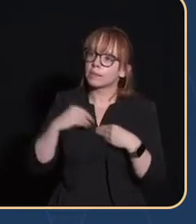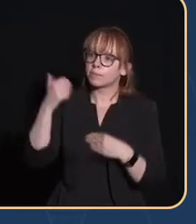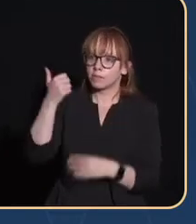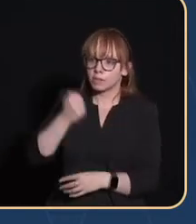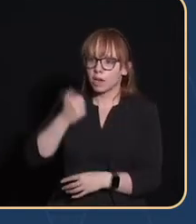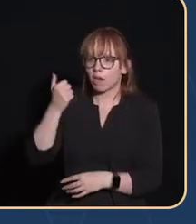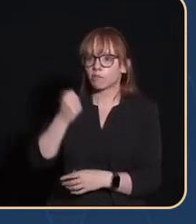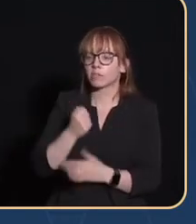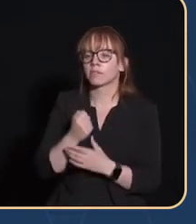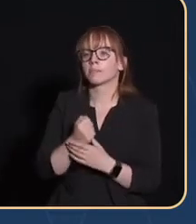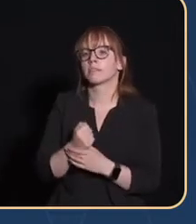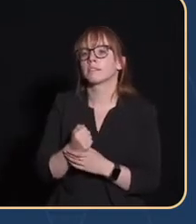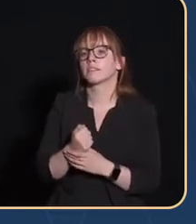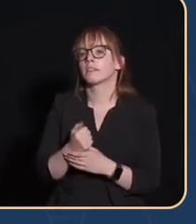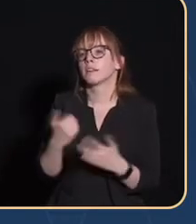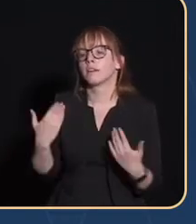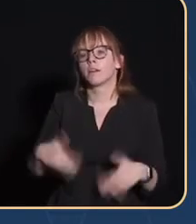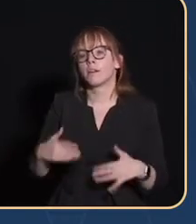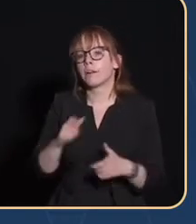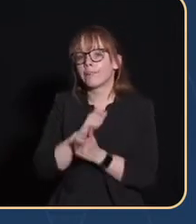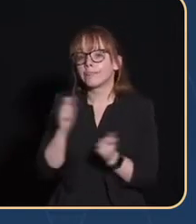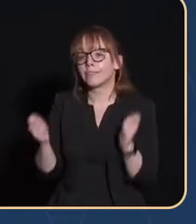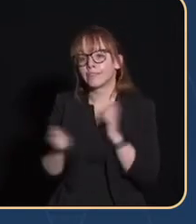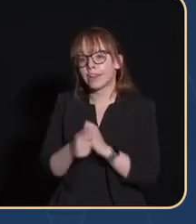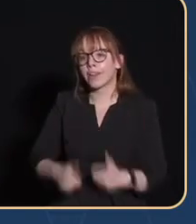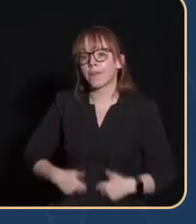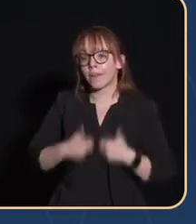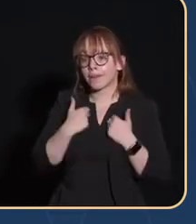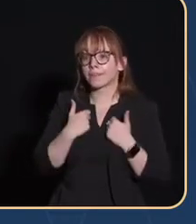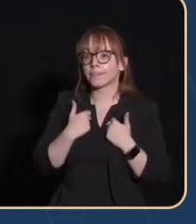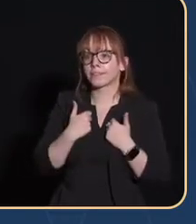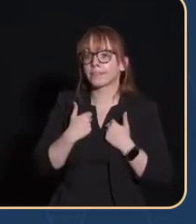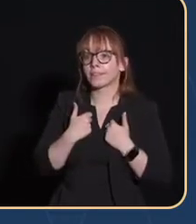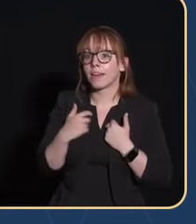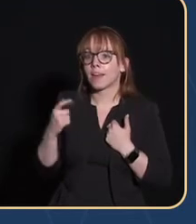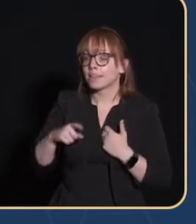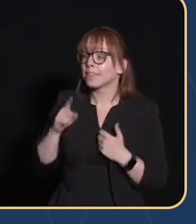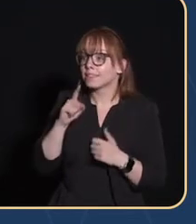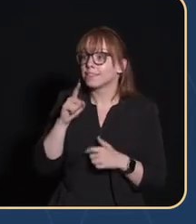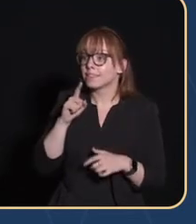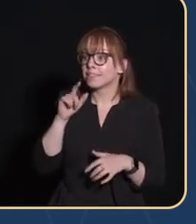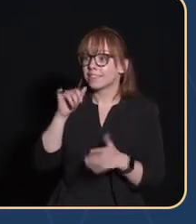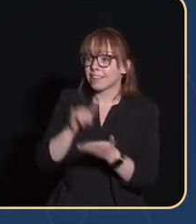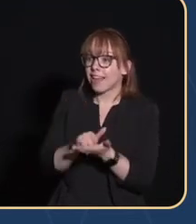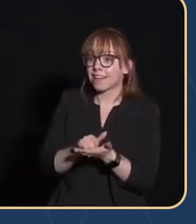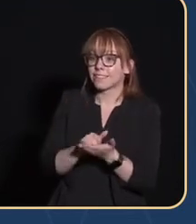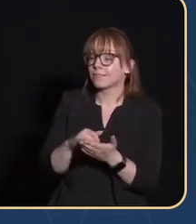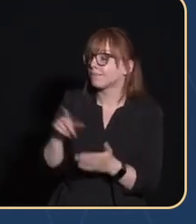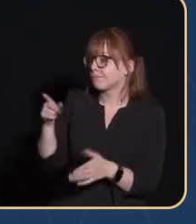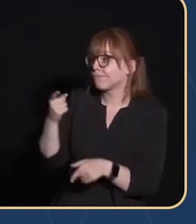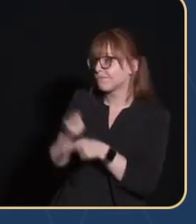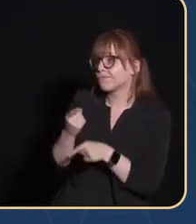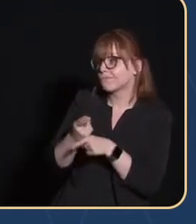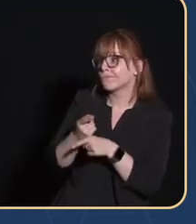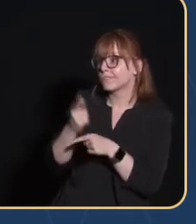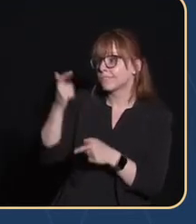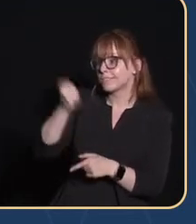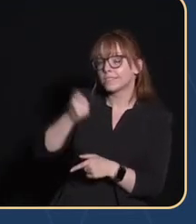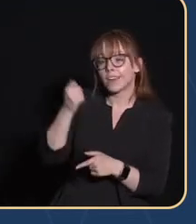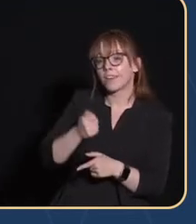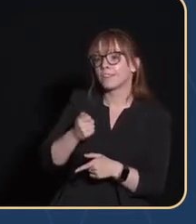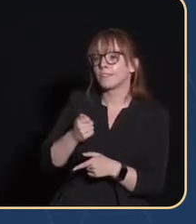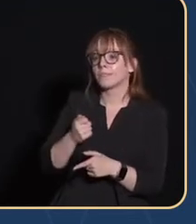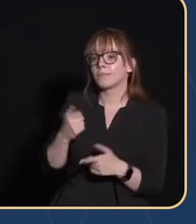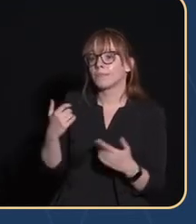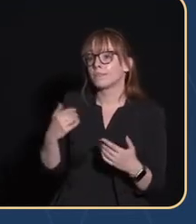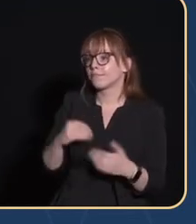scholarship assistance that will make all the difference for them because of what we did. That's how big of a deal this is. Glenn, you're right. These scholarships truly do